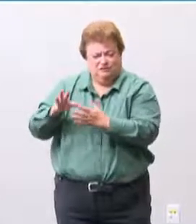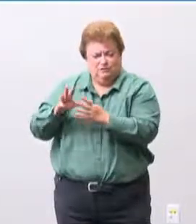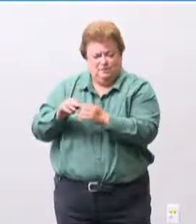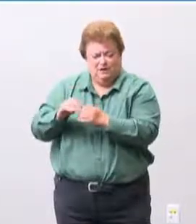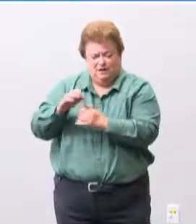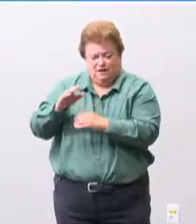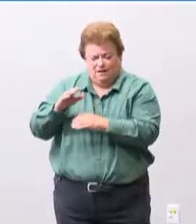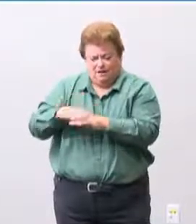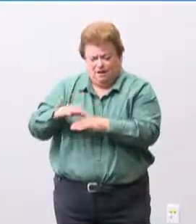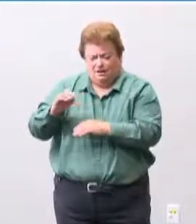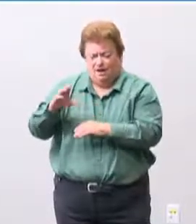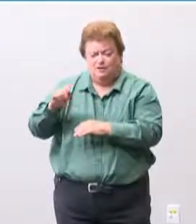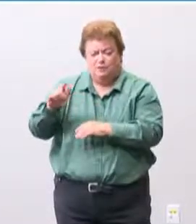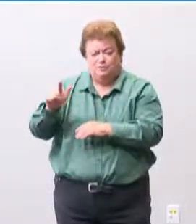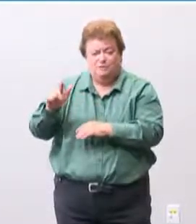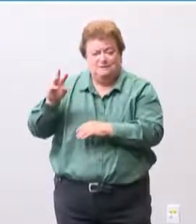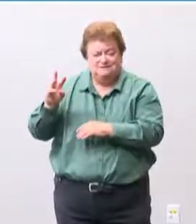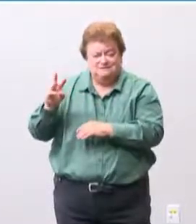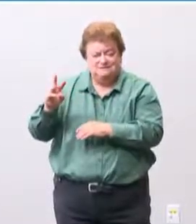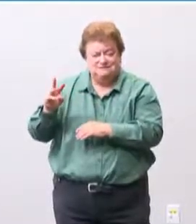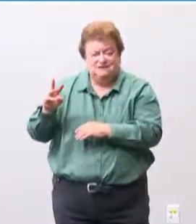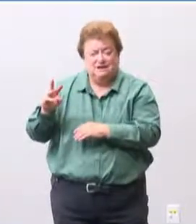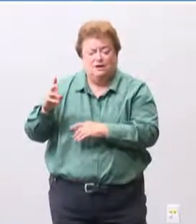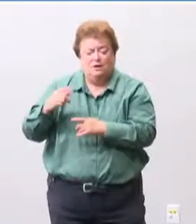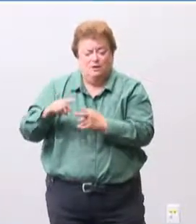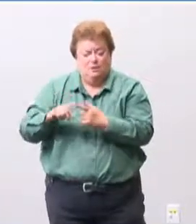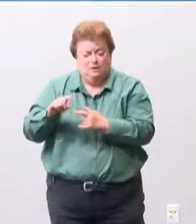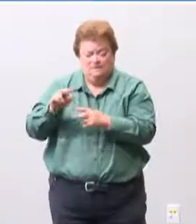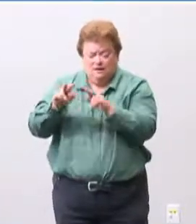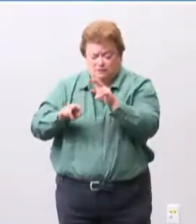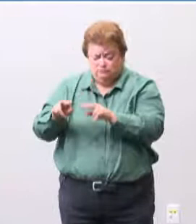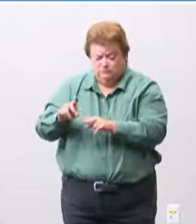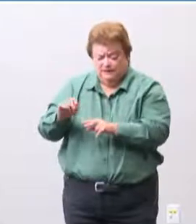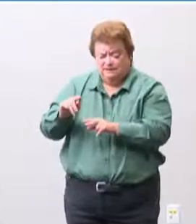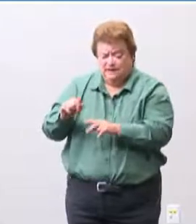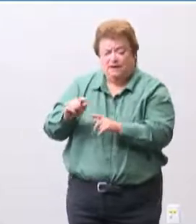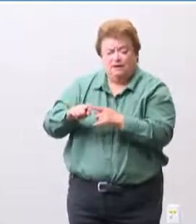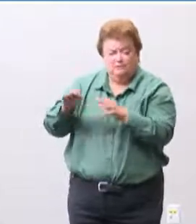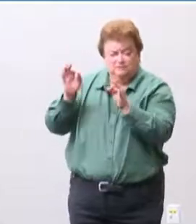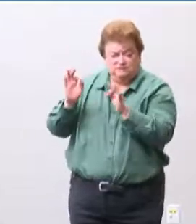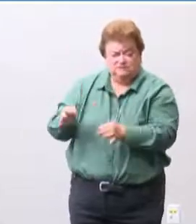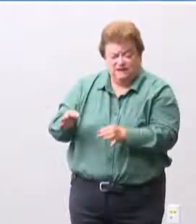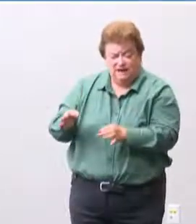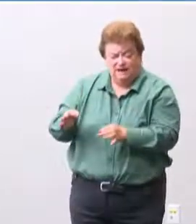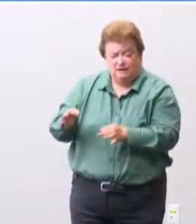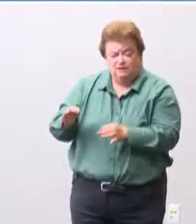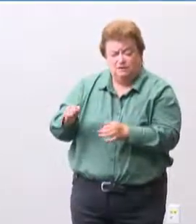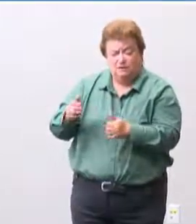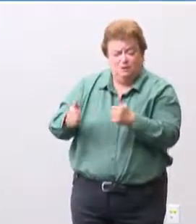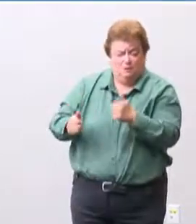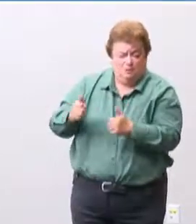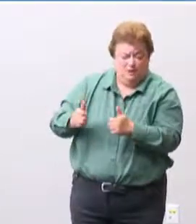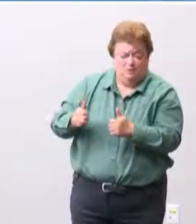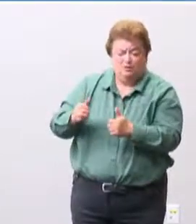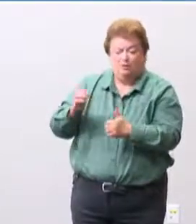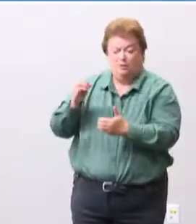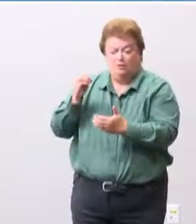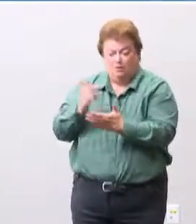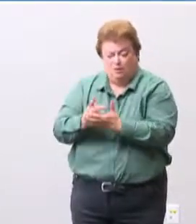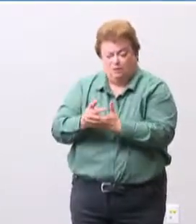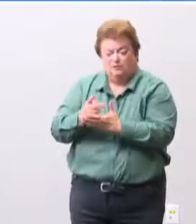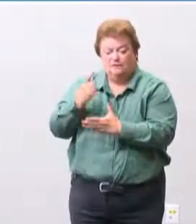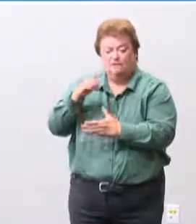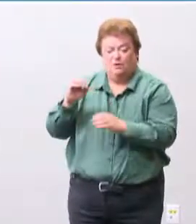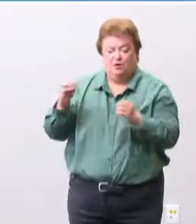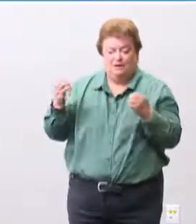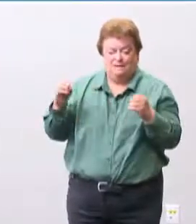on October 26th. And once they've taken a look at the data and made a determination whether or not that will be authorized for emergency